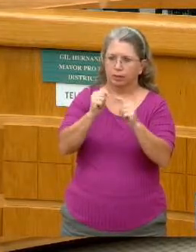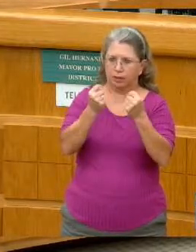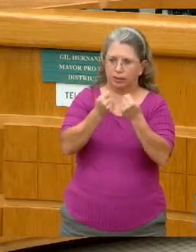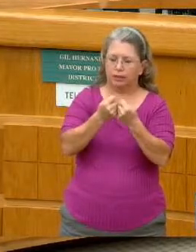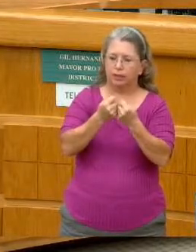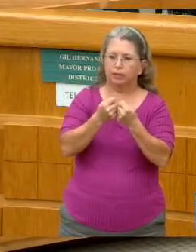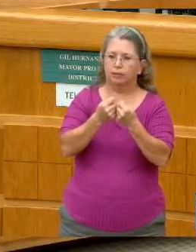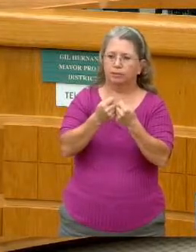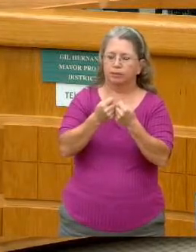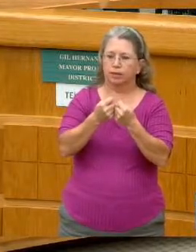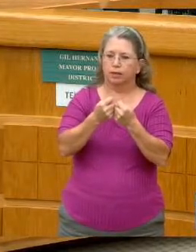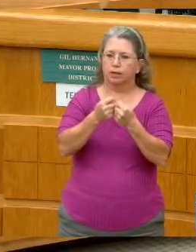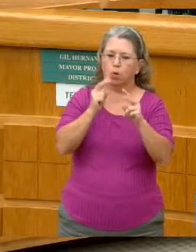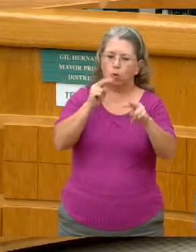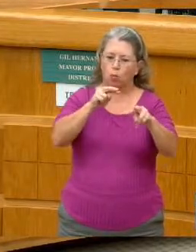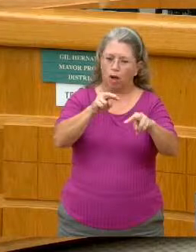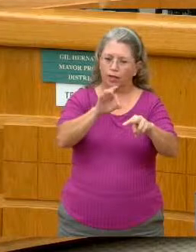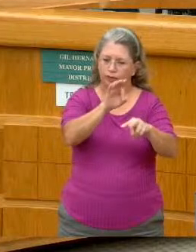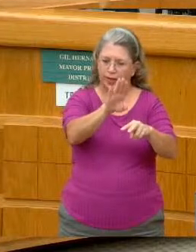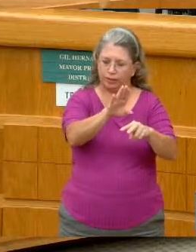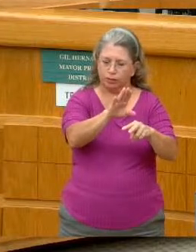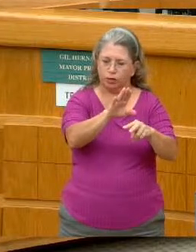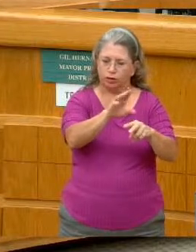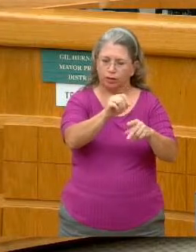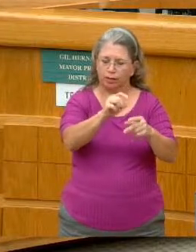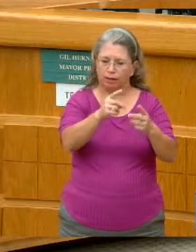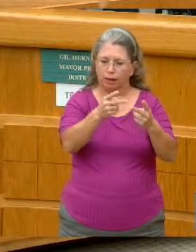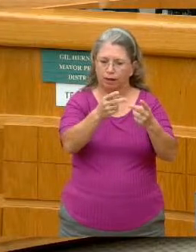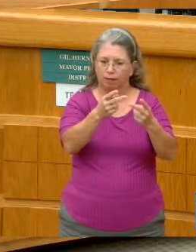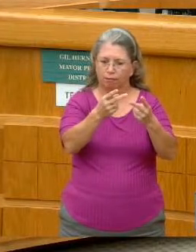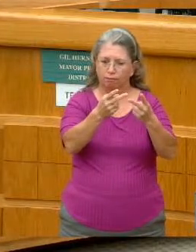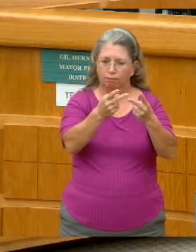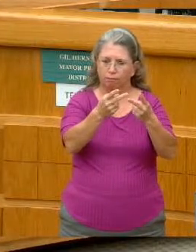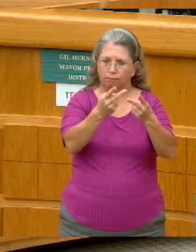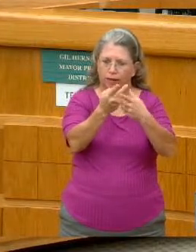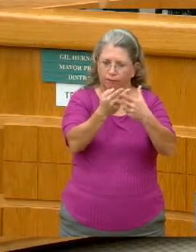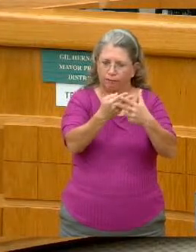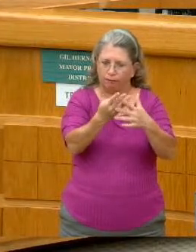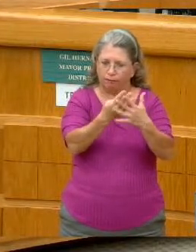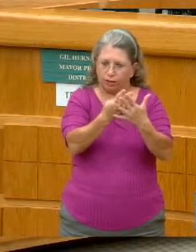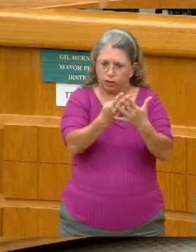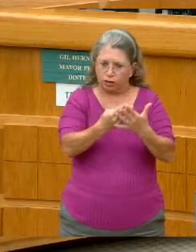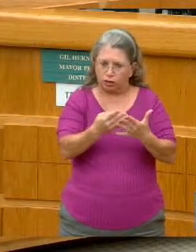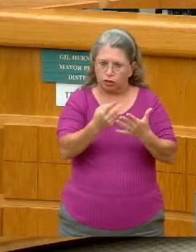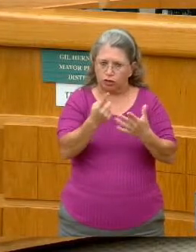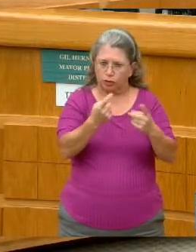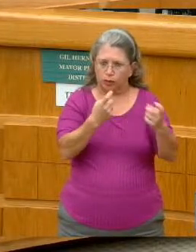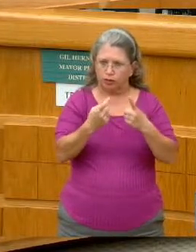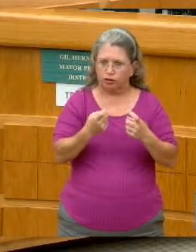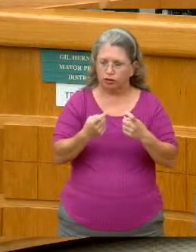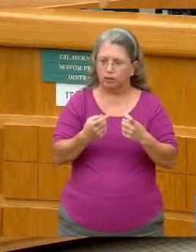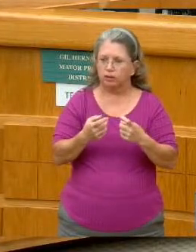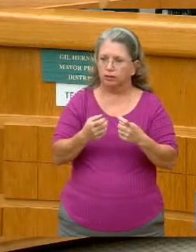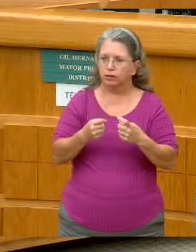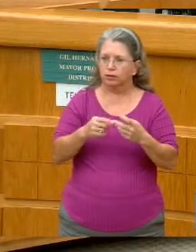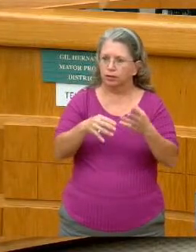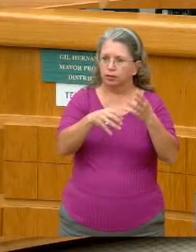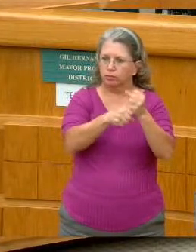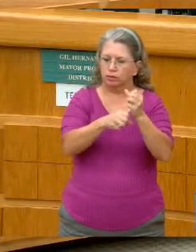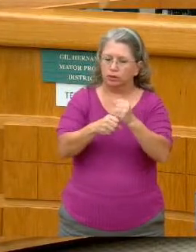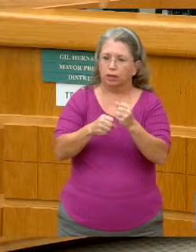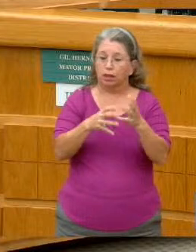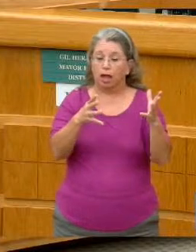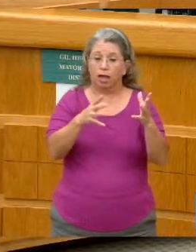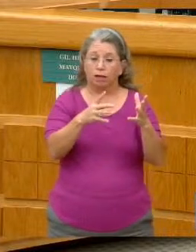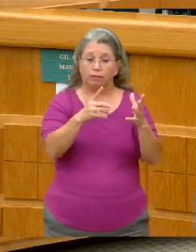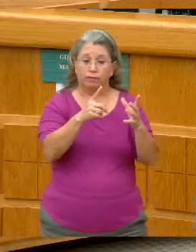field questions during the Dr. Bird's presentation. So a lot of